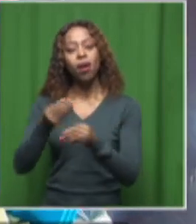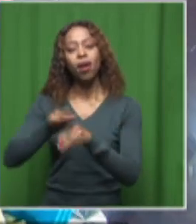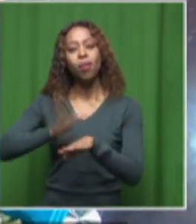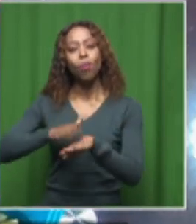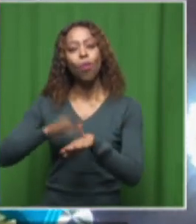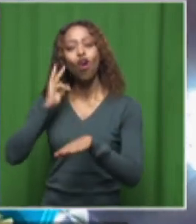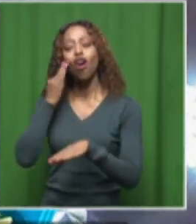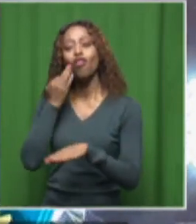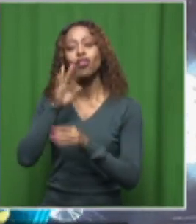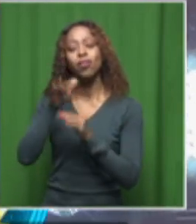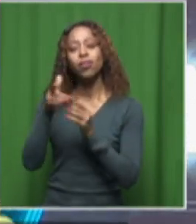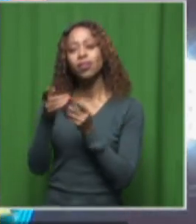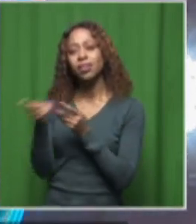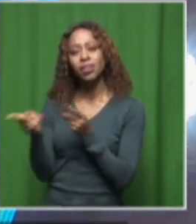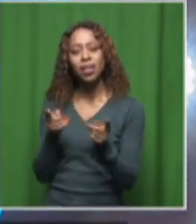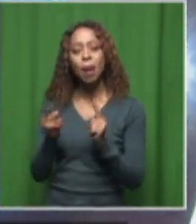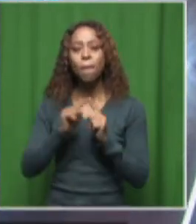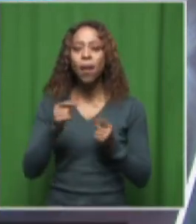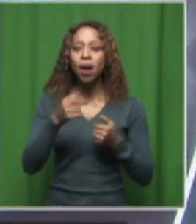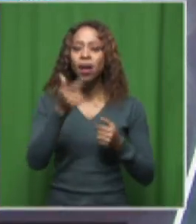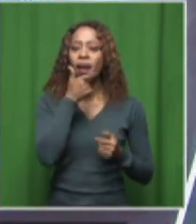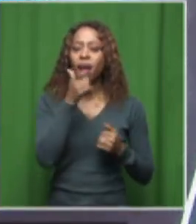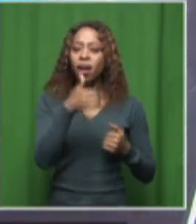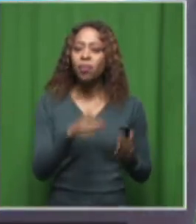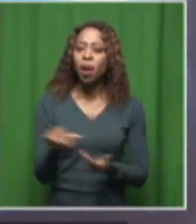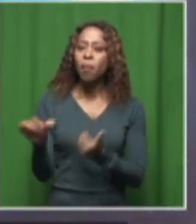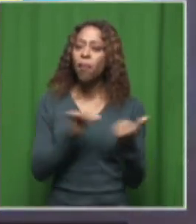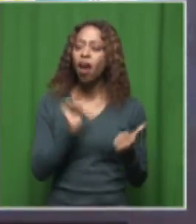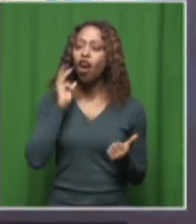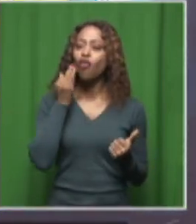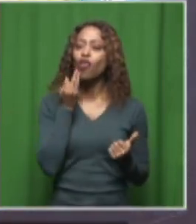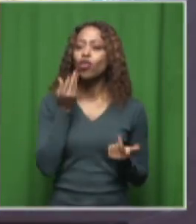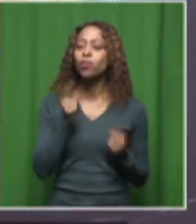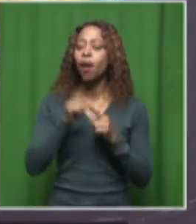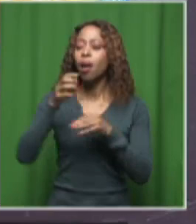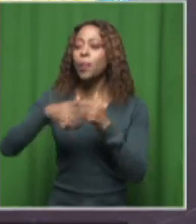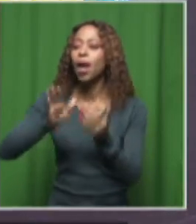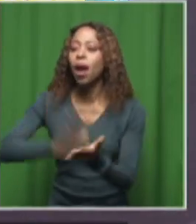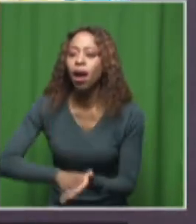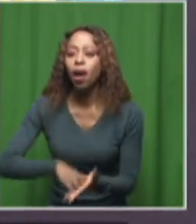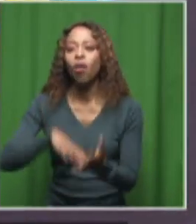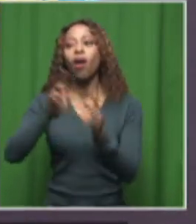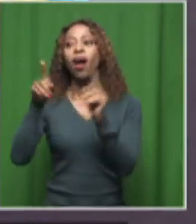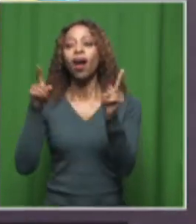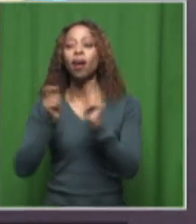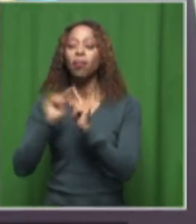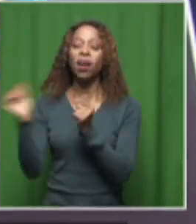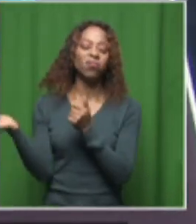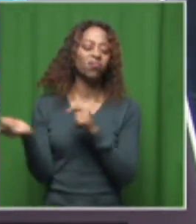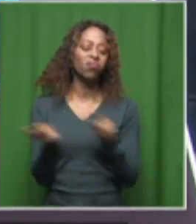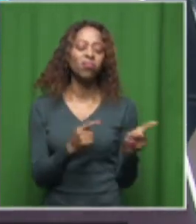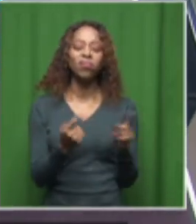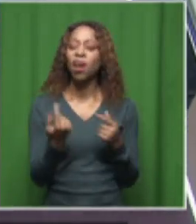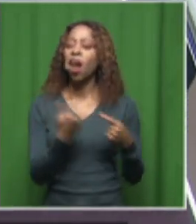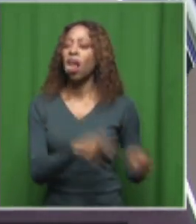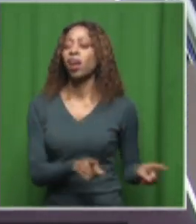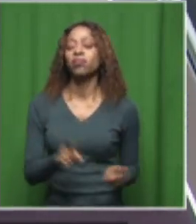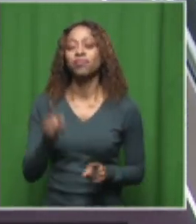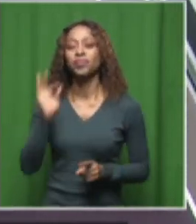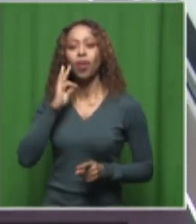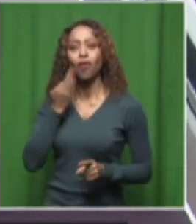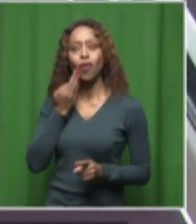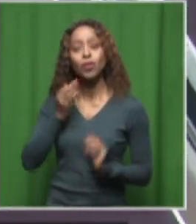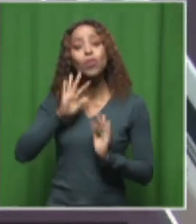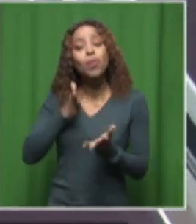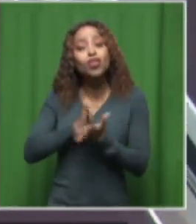and there, and the stuffed tin comes back with the fruits. But there's no bread, but there's no other foods, but the fruits always comes back. How do we